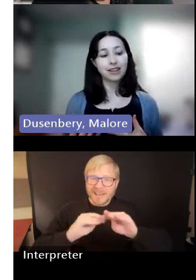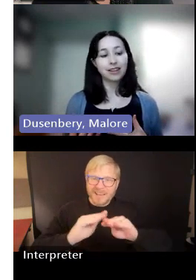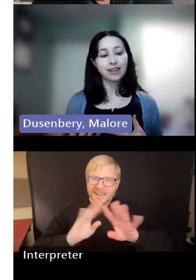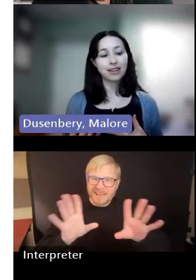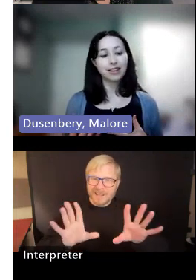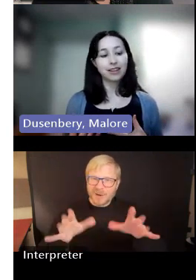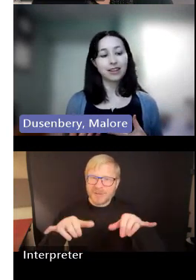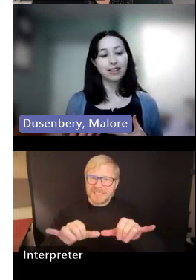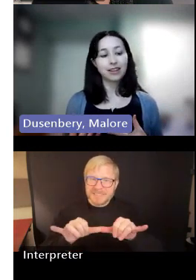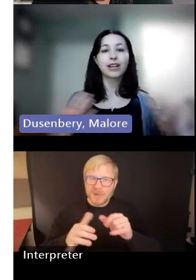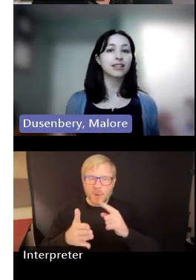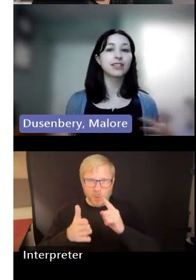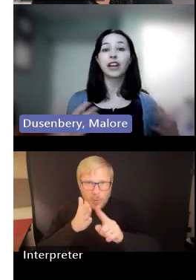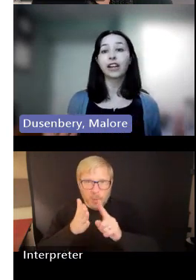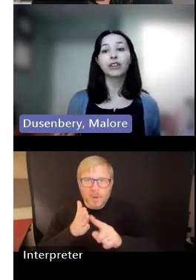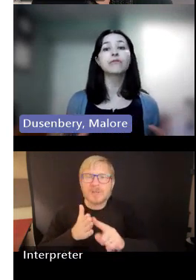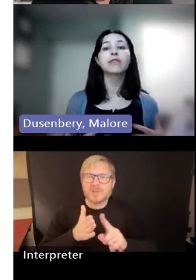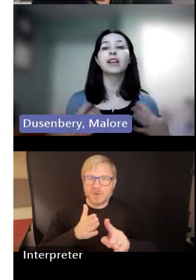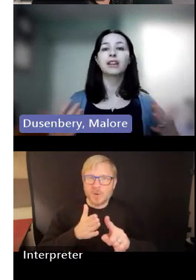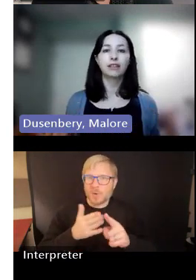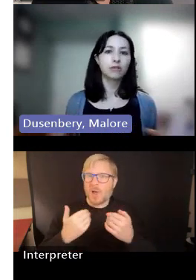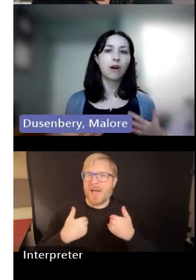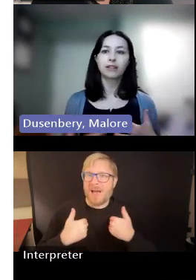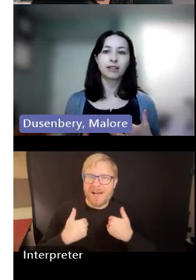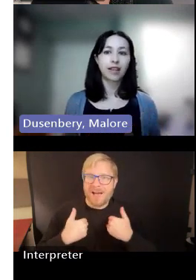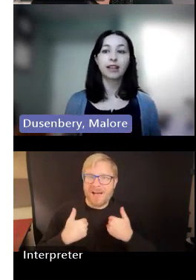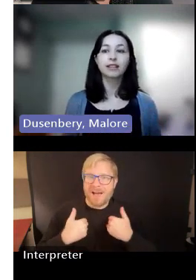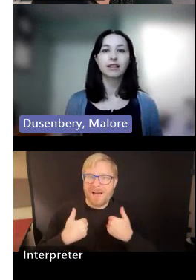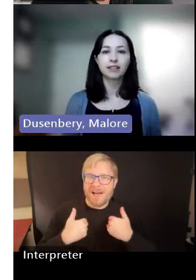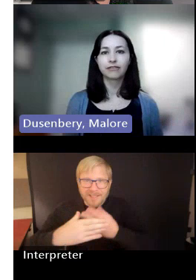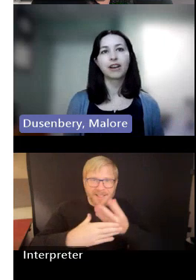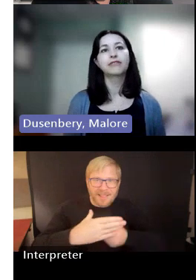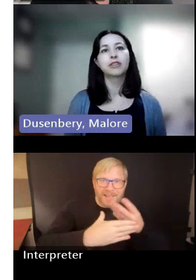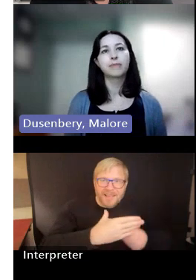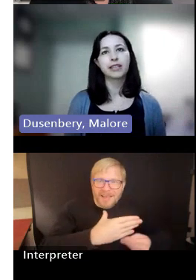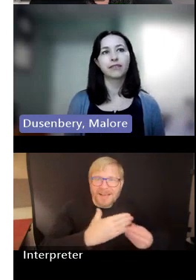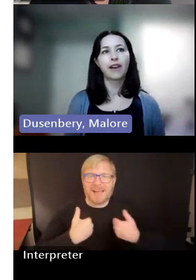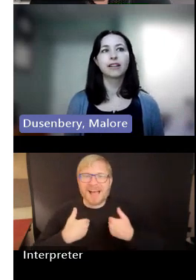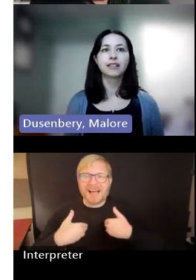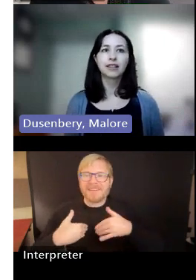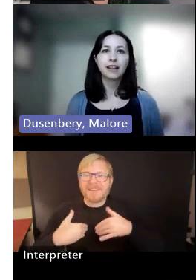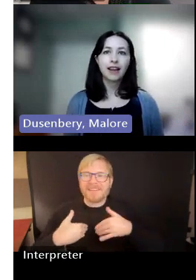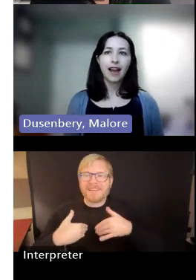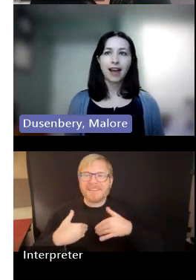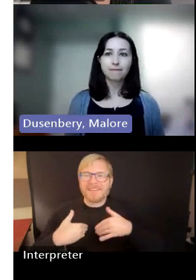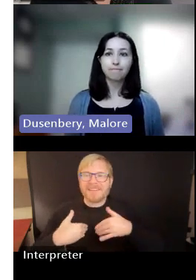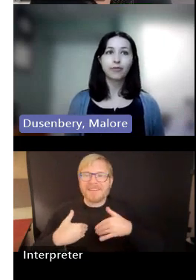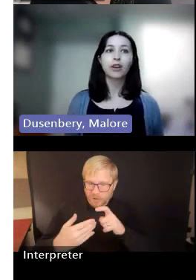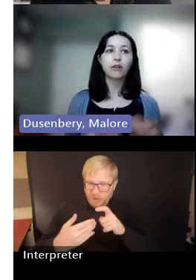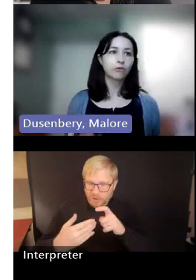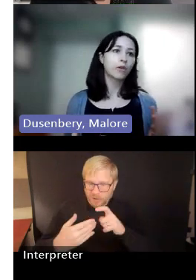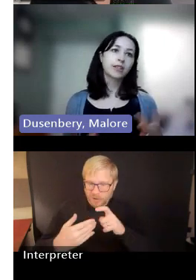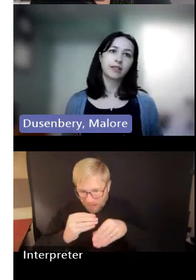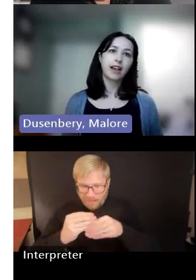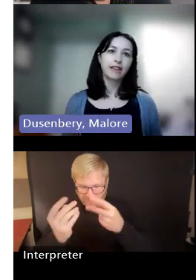they need to address these very unique, nuanced cases of domestic violence. Of course,